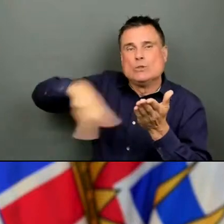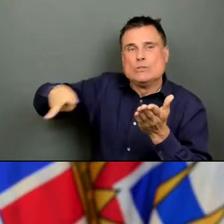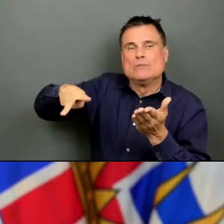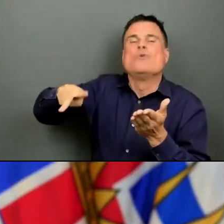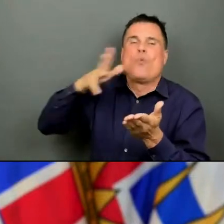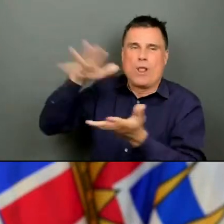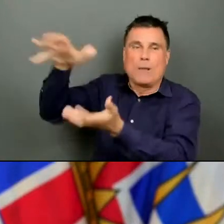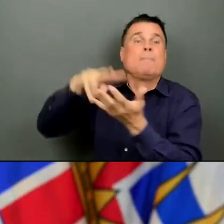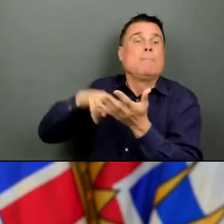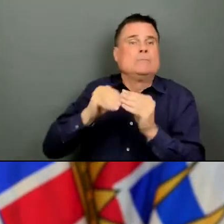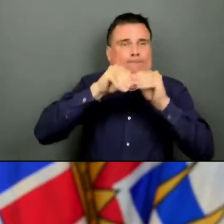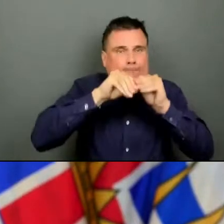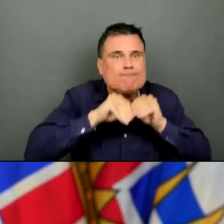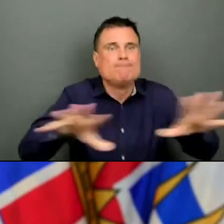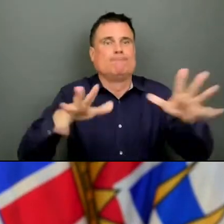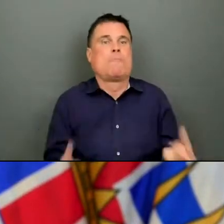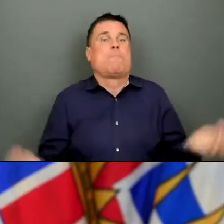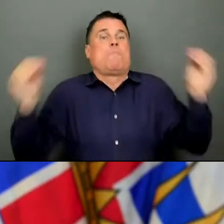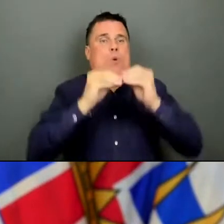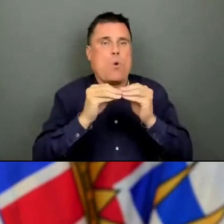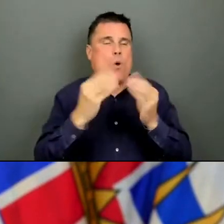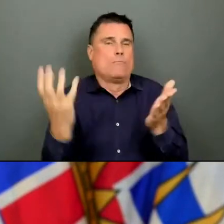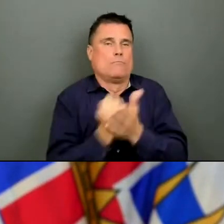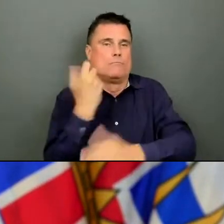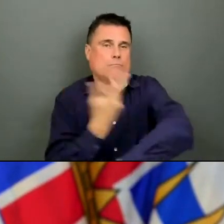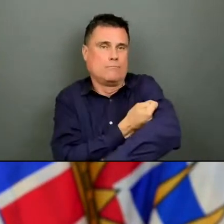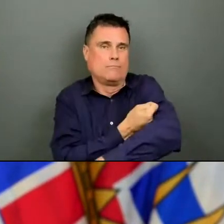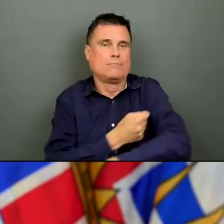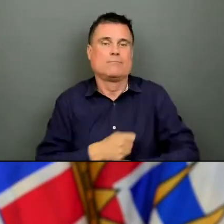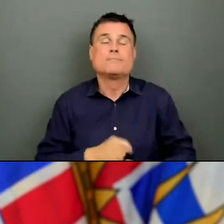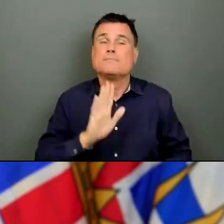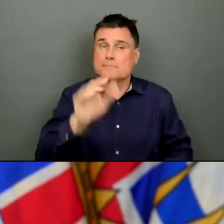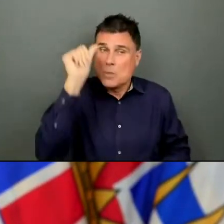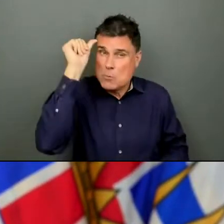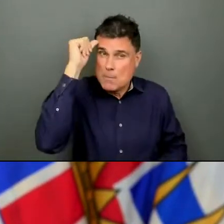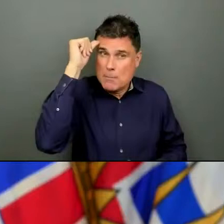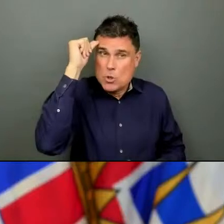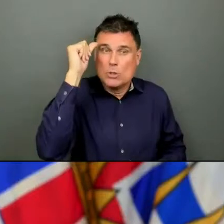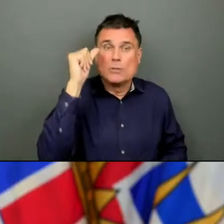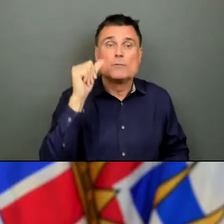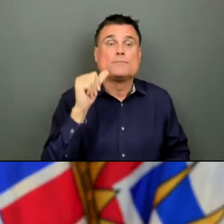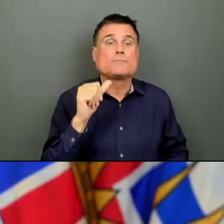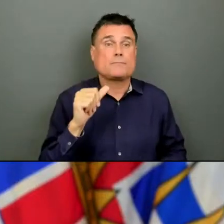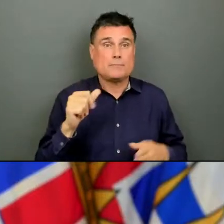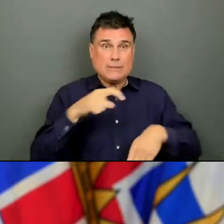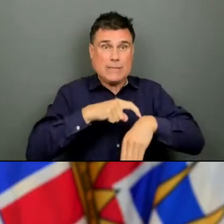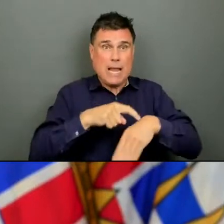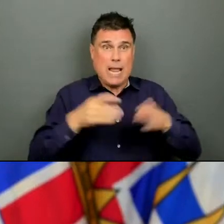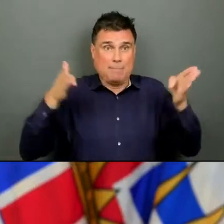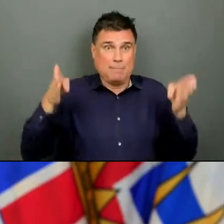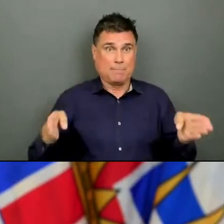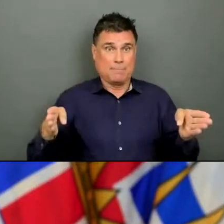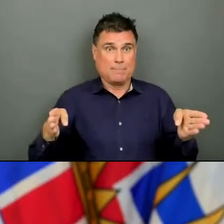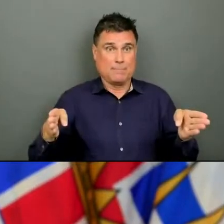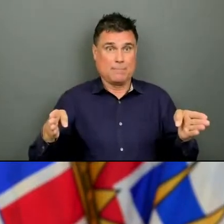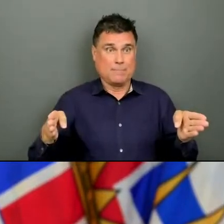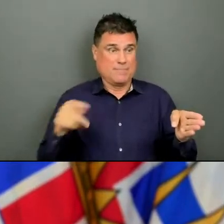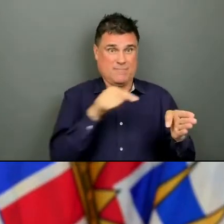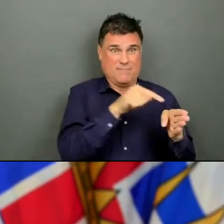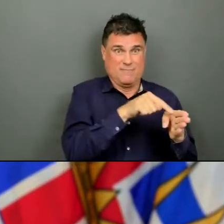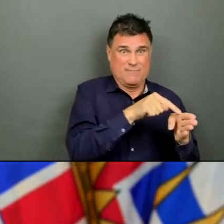more. I would like to assure people, though, that this dose interval is well within the safe range for